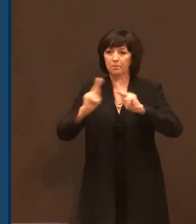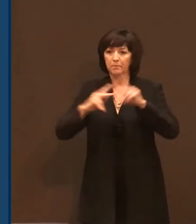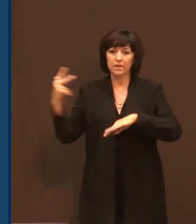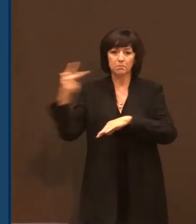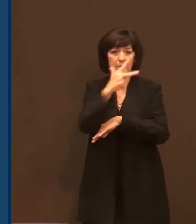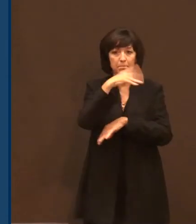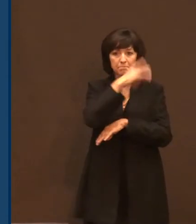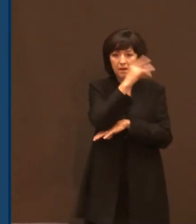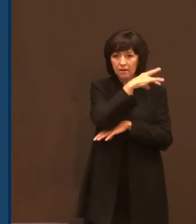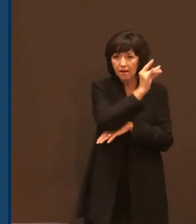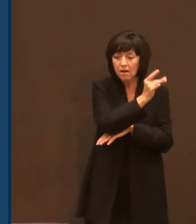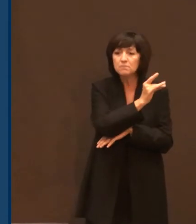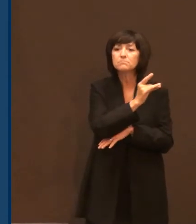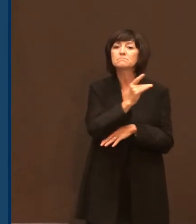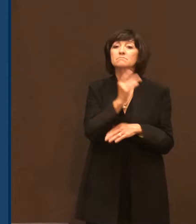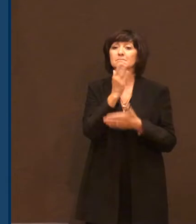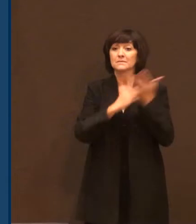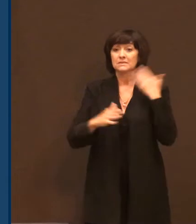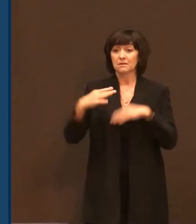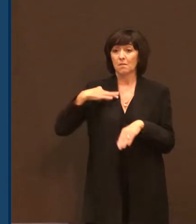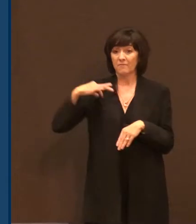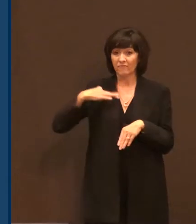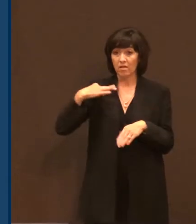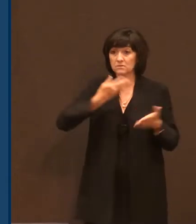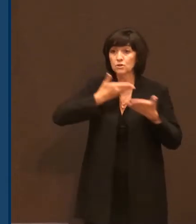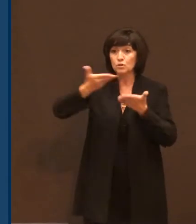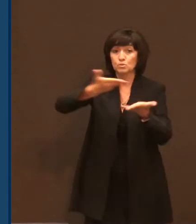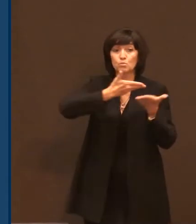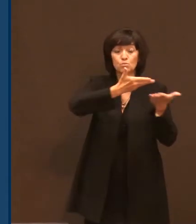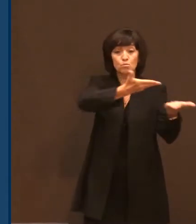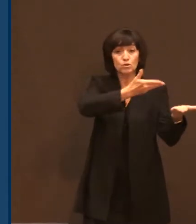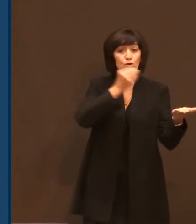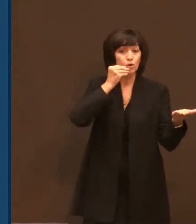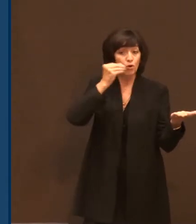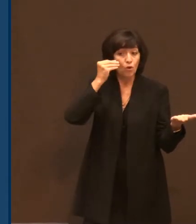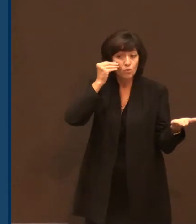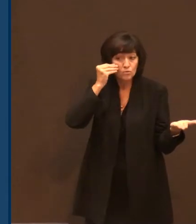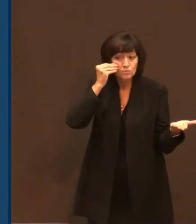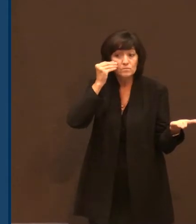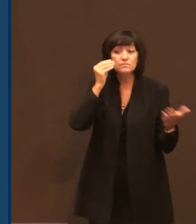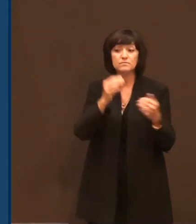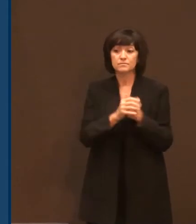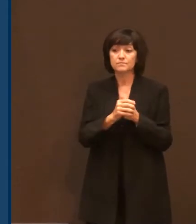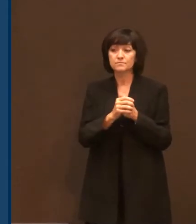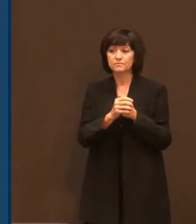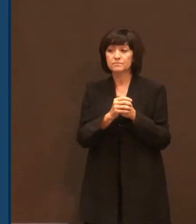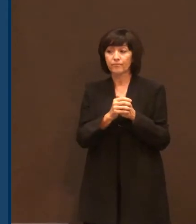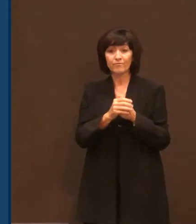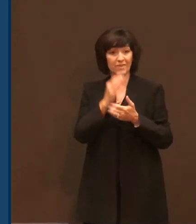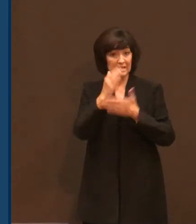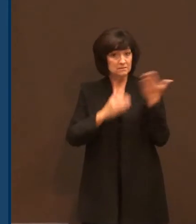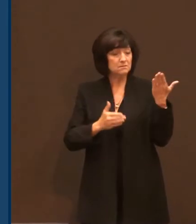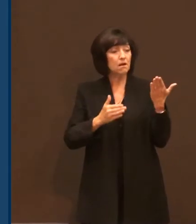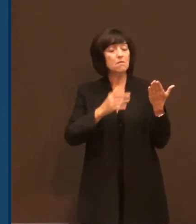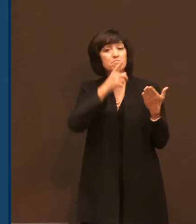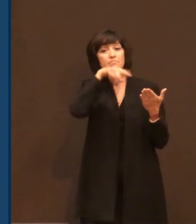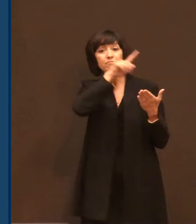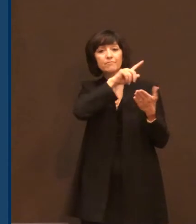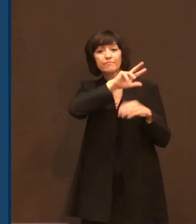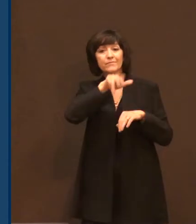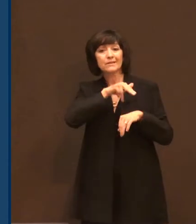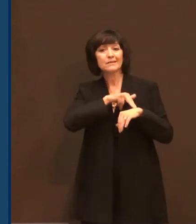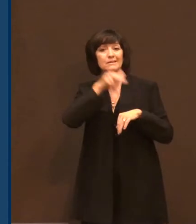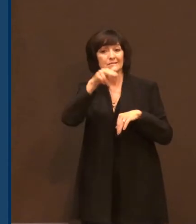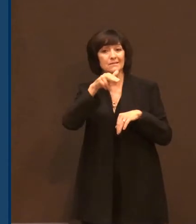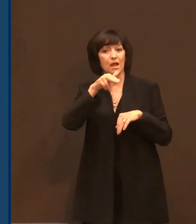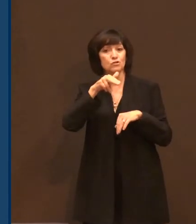cases, delivered to homes in some cases. I think we even had a period where we had our National Guard helping us with that. AJ